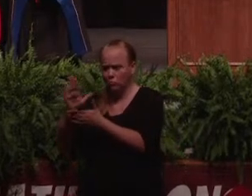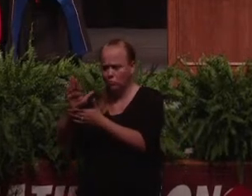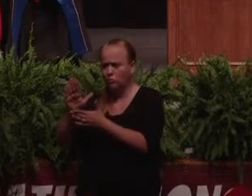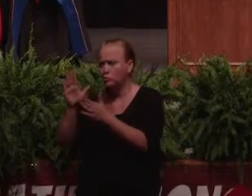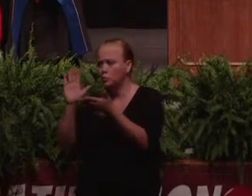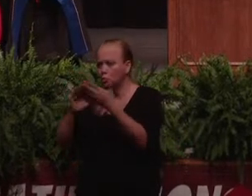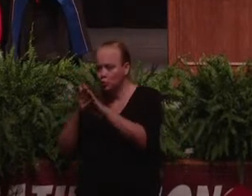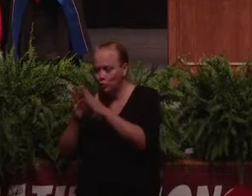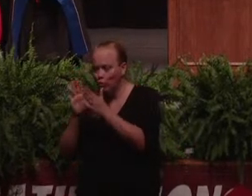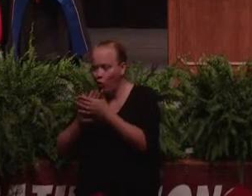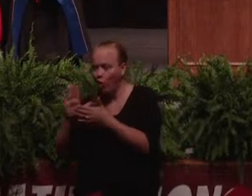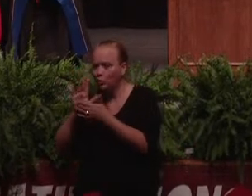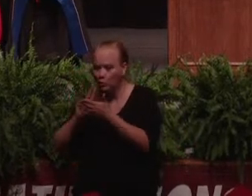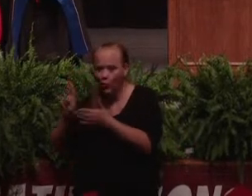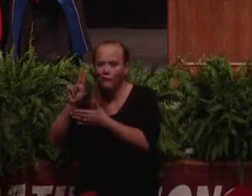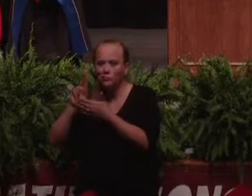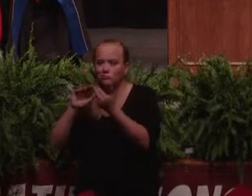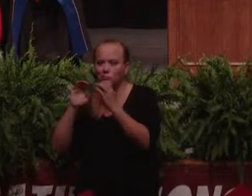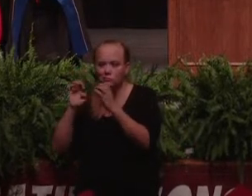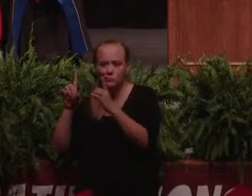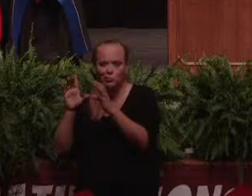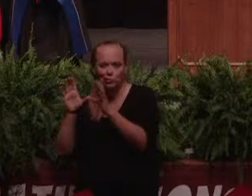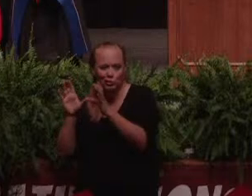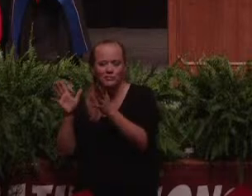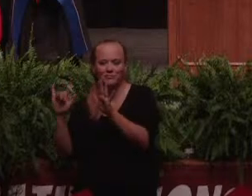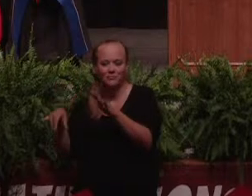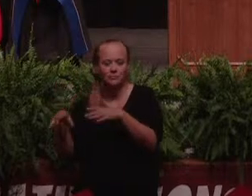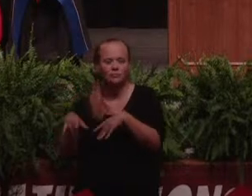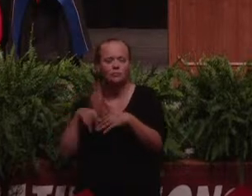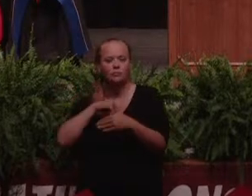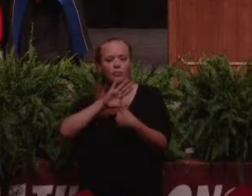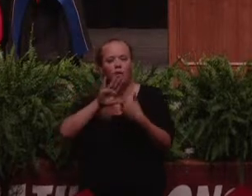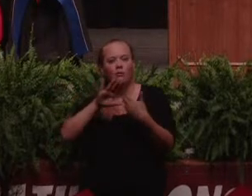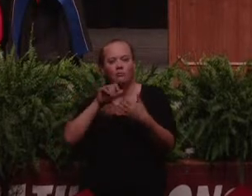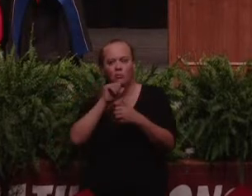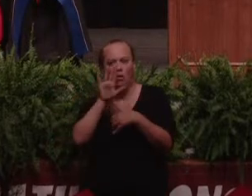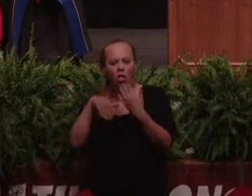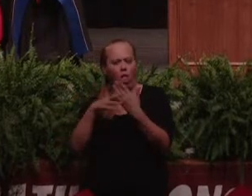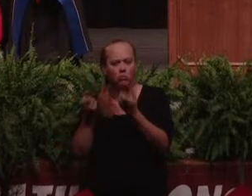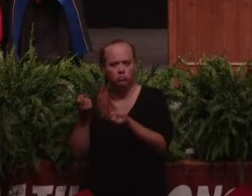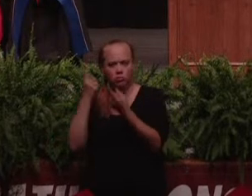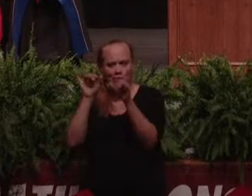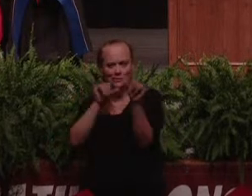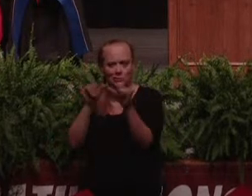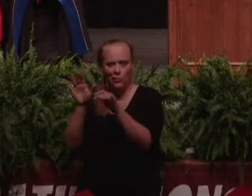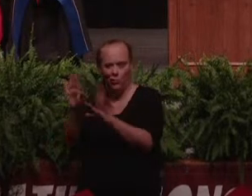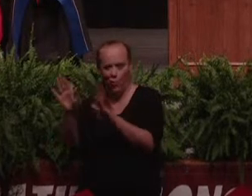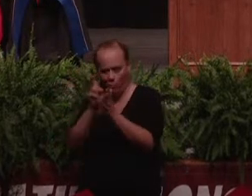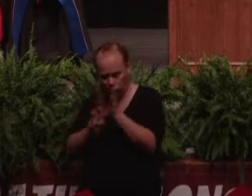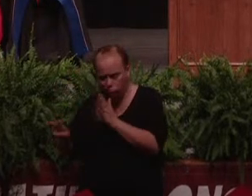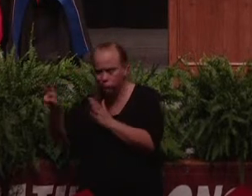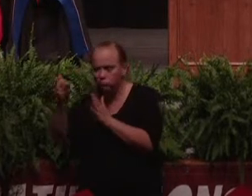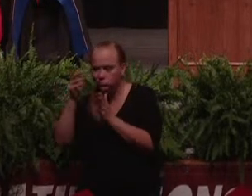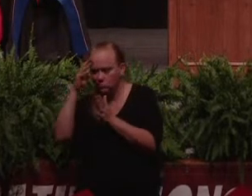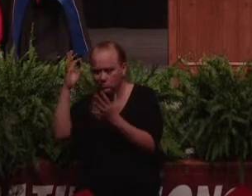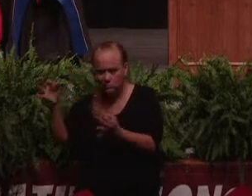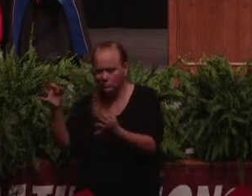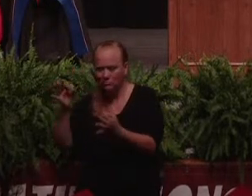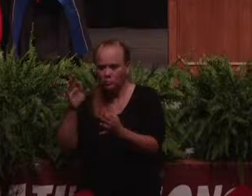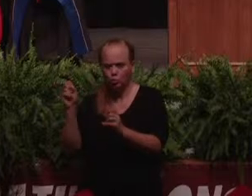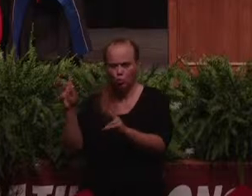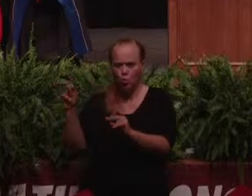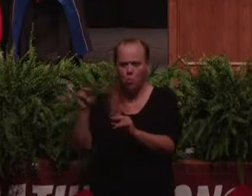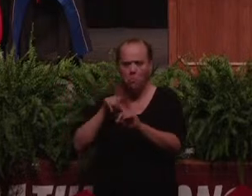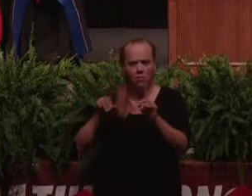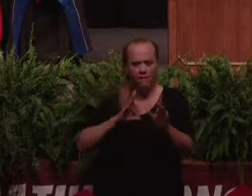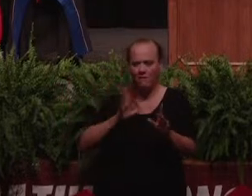at community college or university. Not everyone will understand your journey, and that's okay. It's